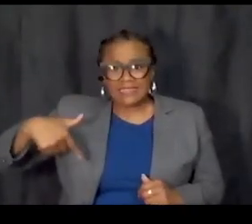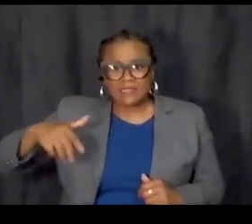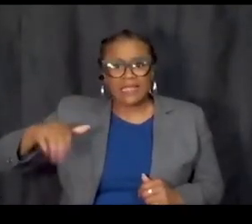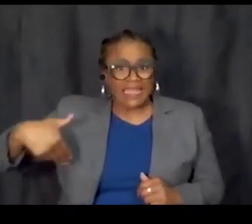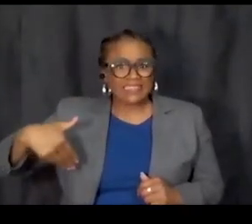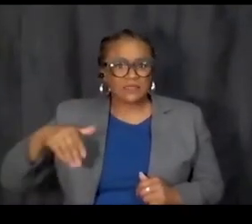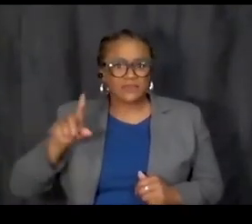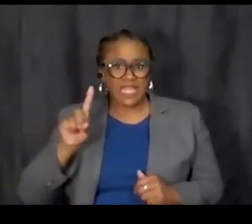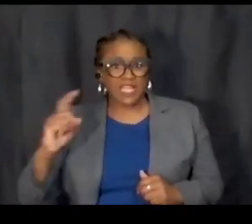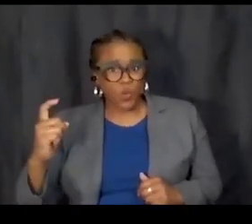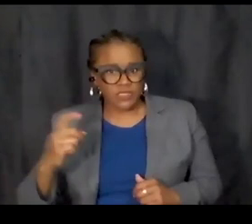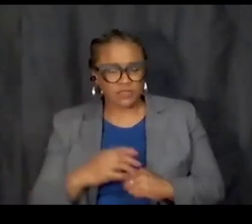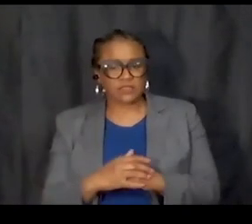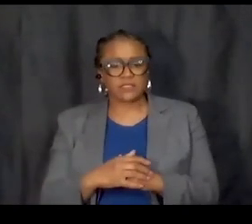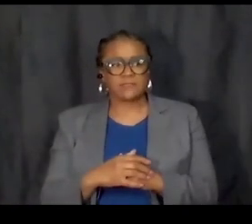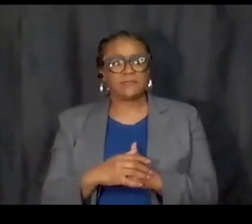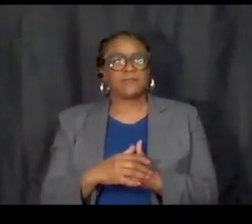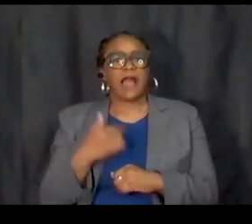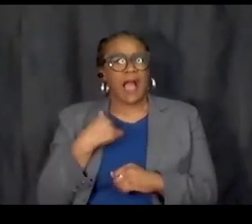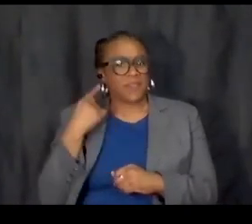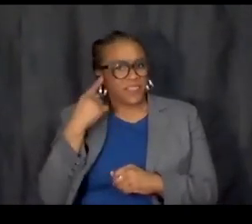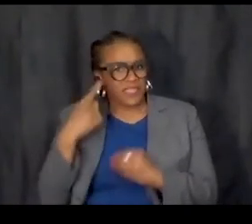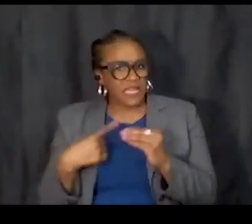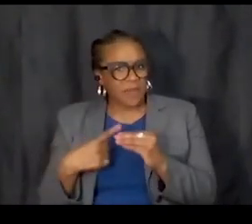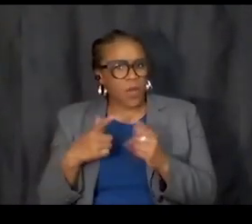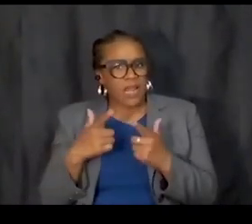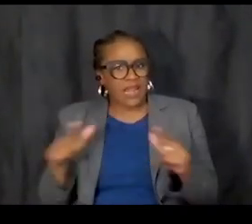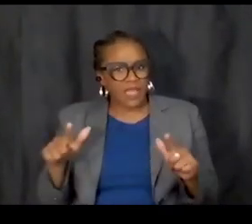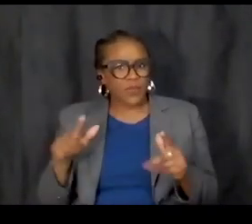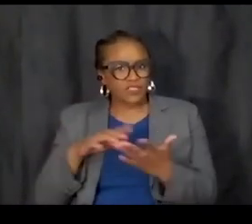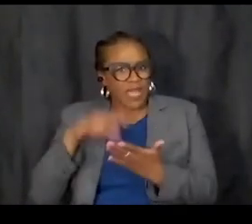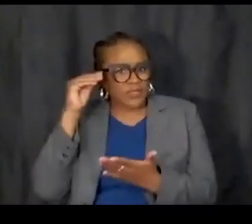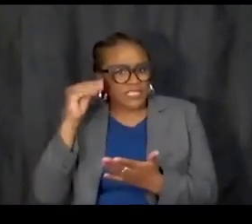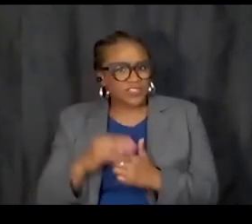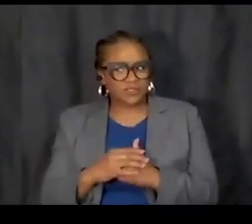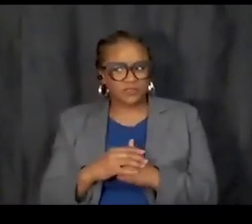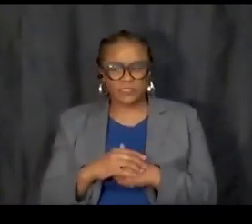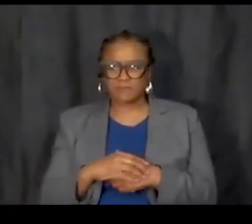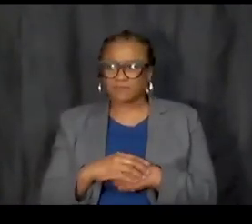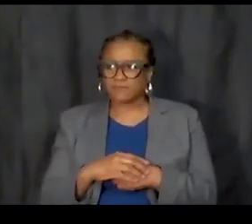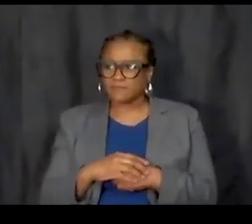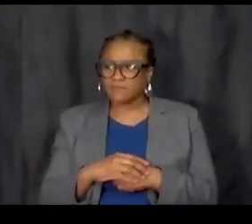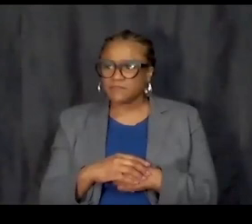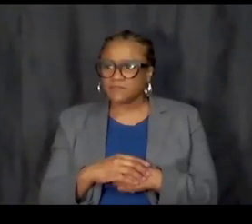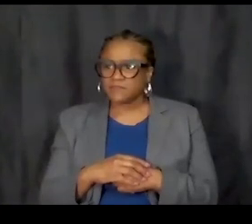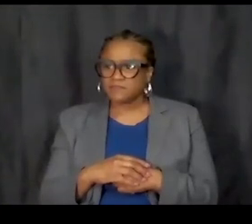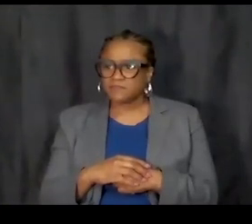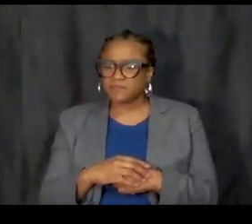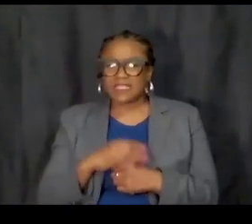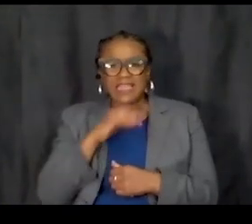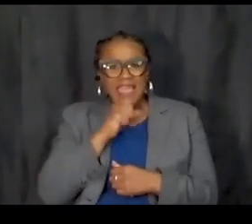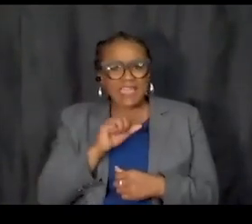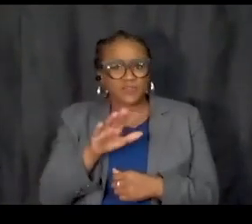and thinking about how language acquisition, you know, is within, you know, the age of your children, Saleem.